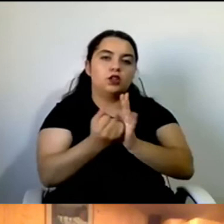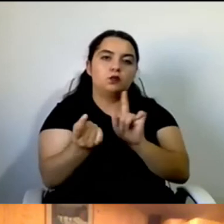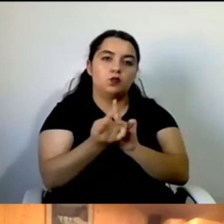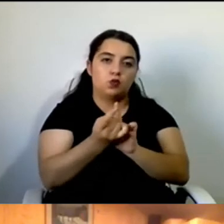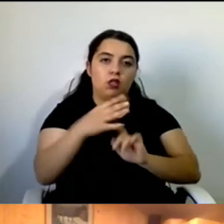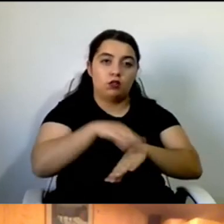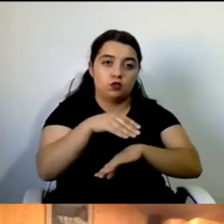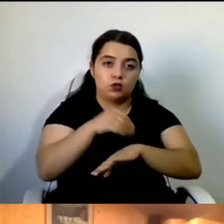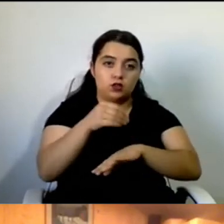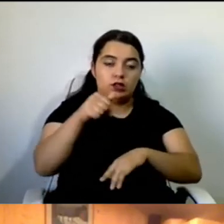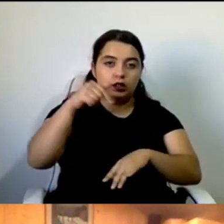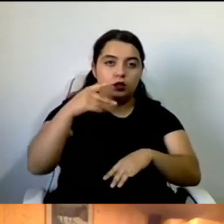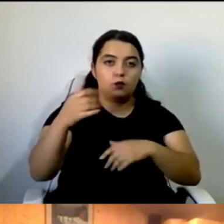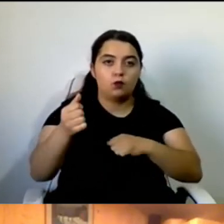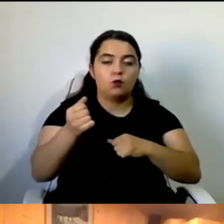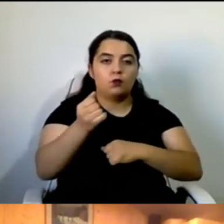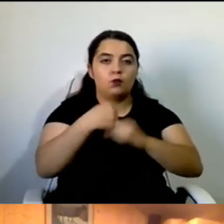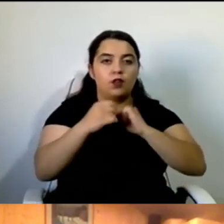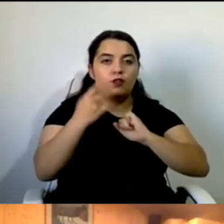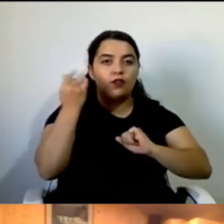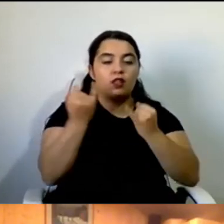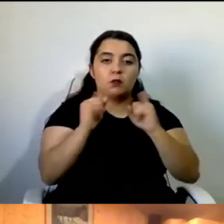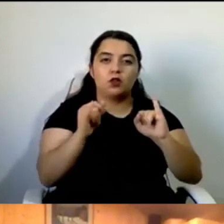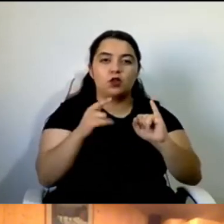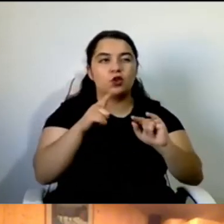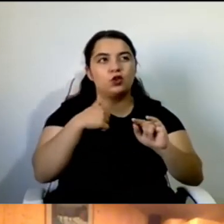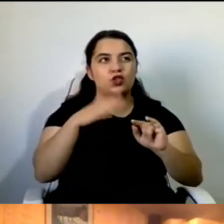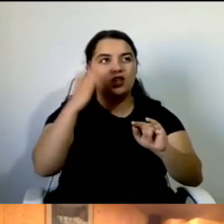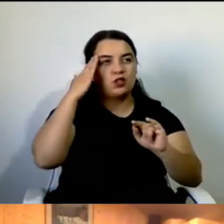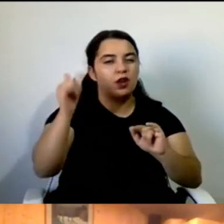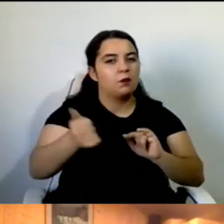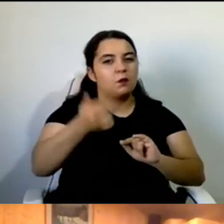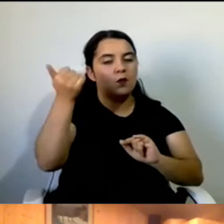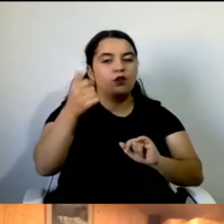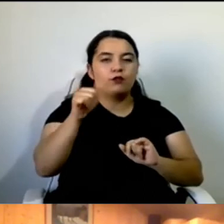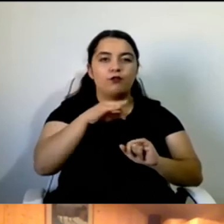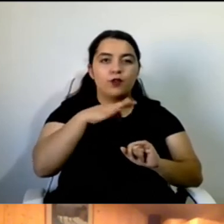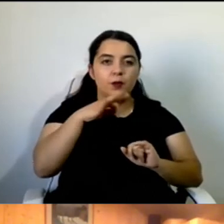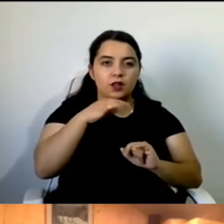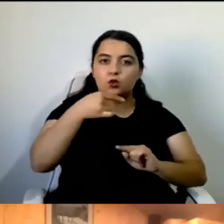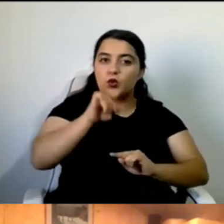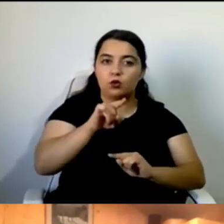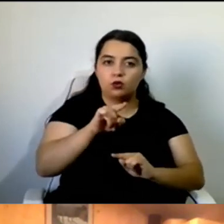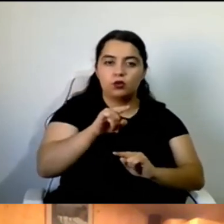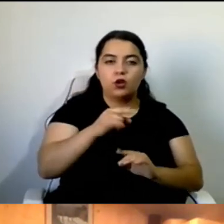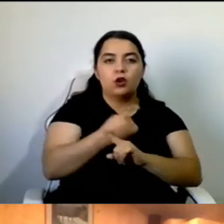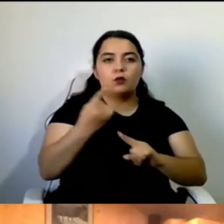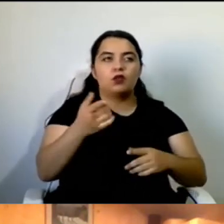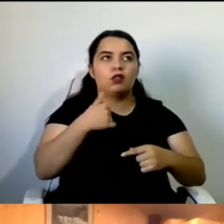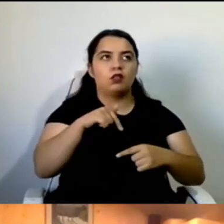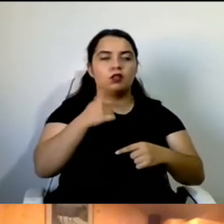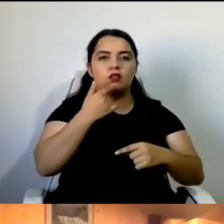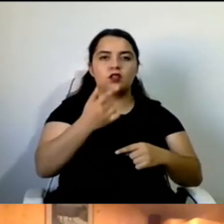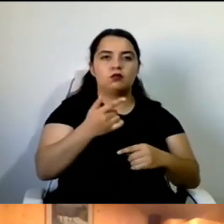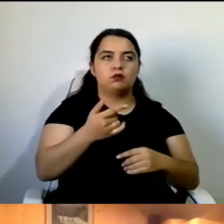don't recommend that. I say that you're not going to be very self-determinant if you have your mother working for you. I mean, your mother would probably make a